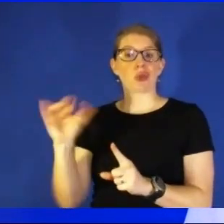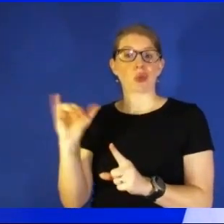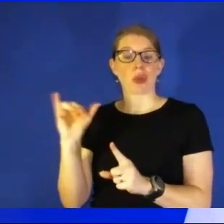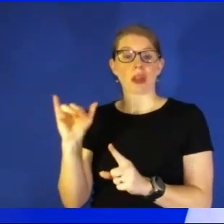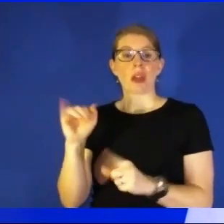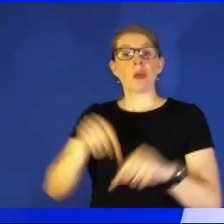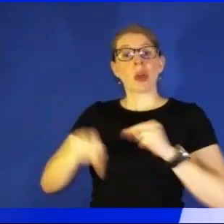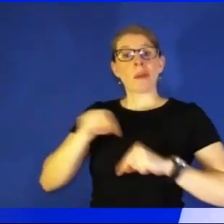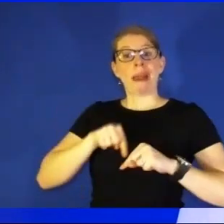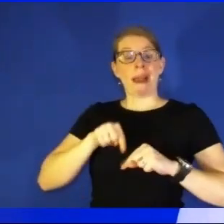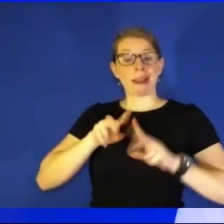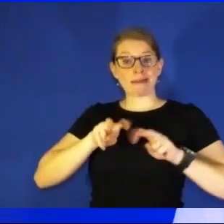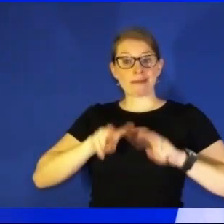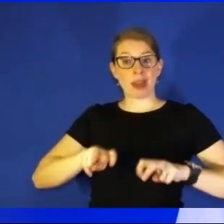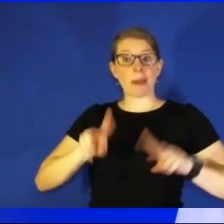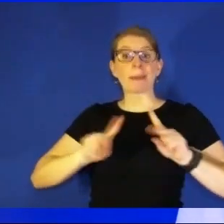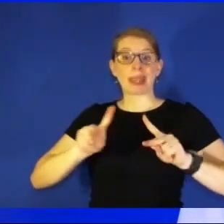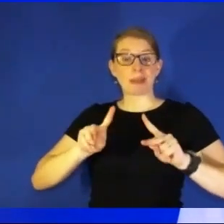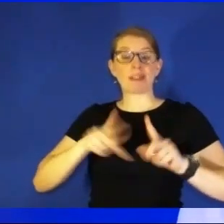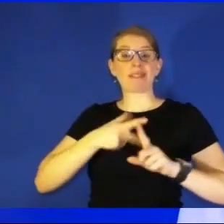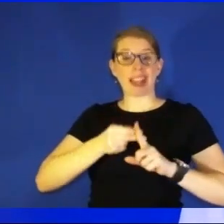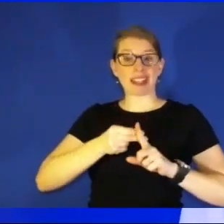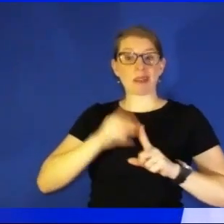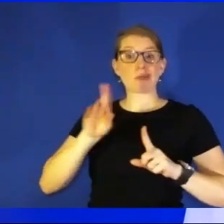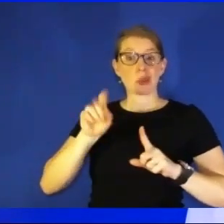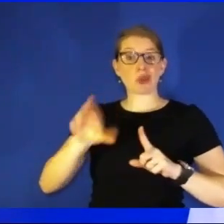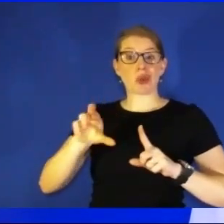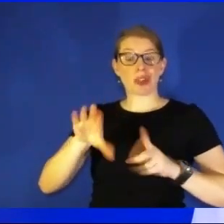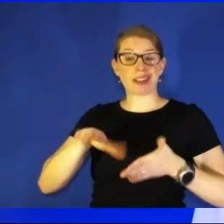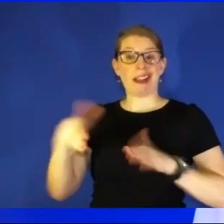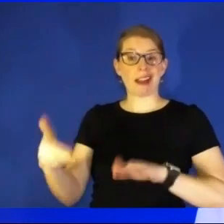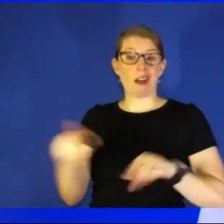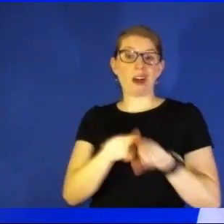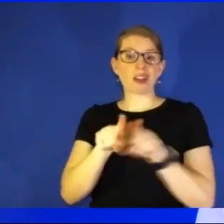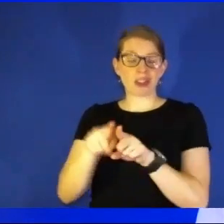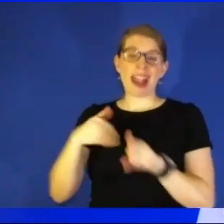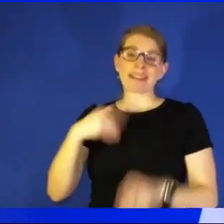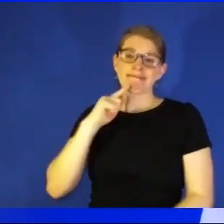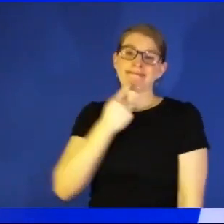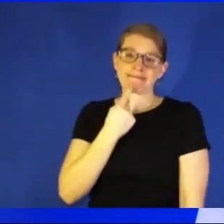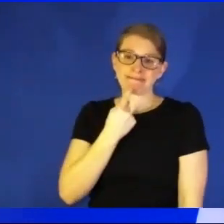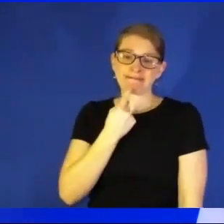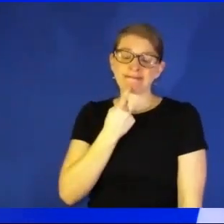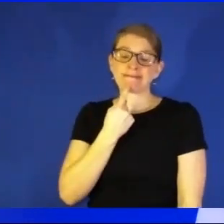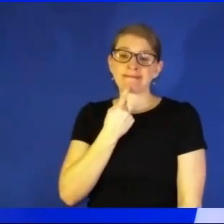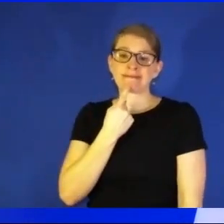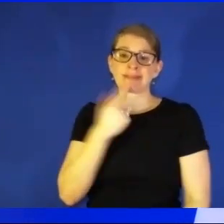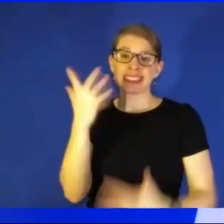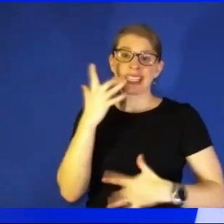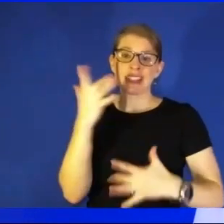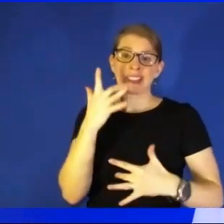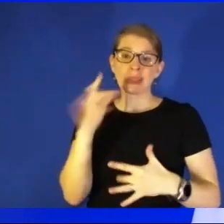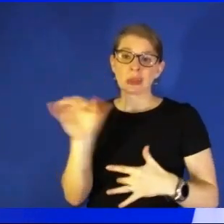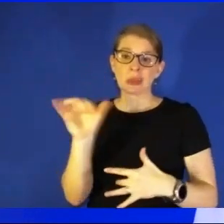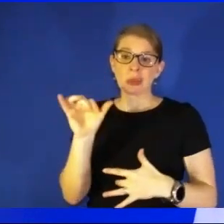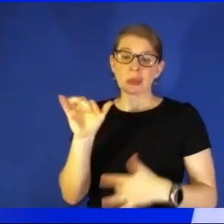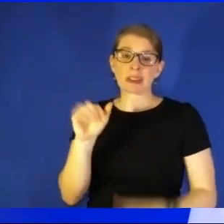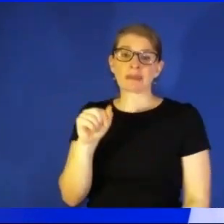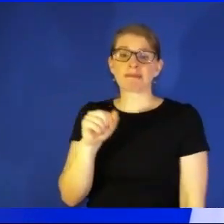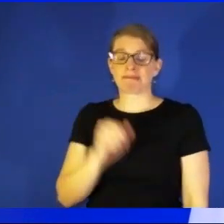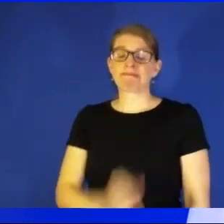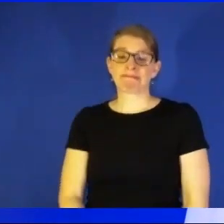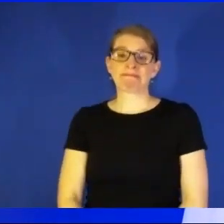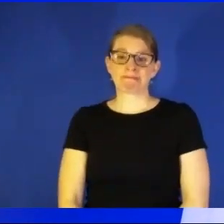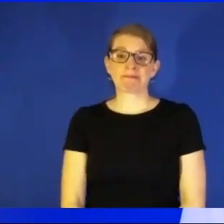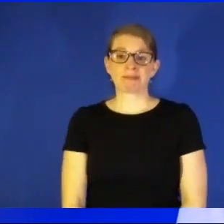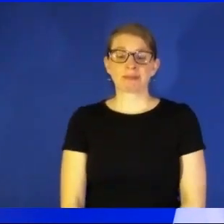look, those people that have been vaccinated and boosted and have died also have some significant comorbidities, immunosuppression, things like that. So, but